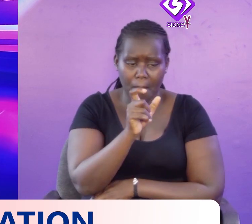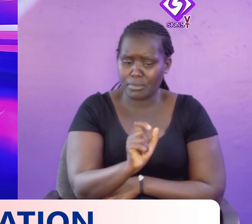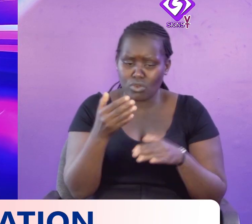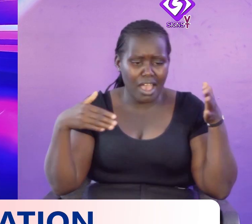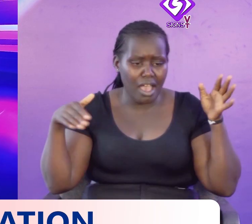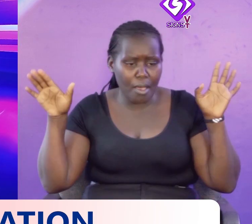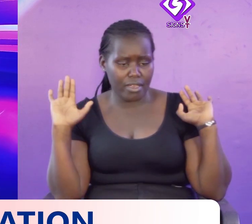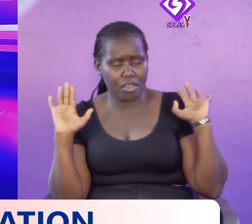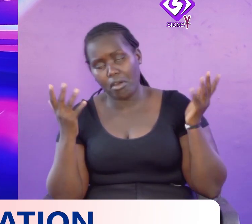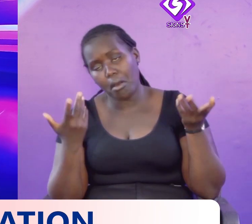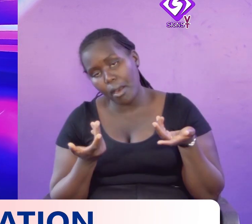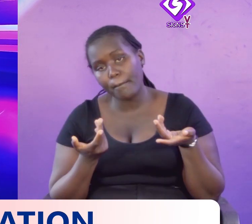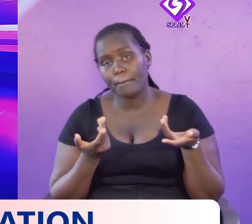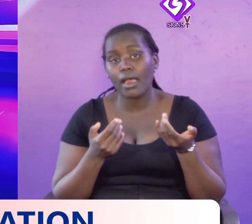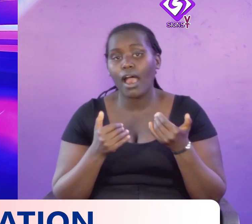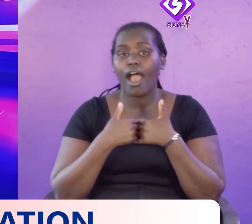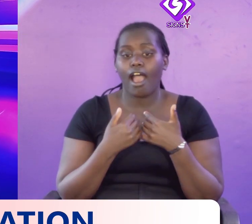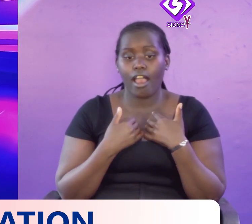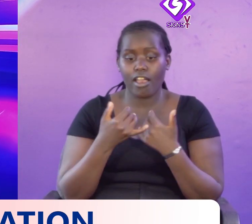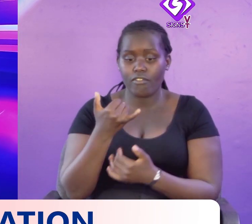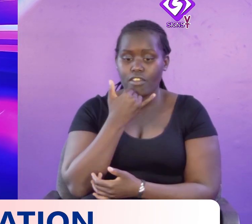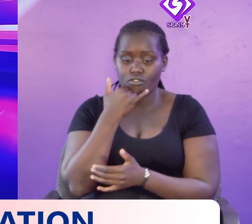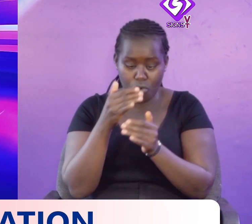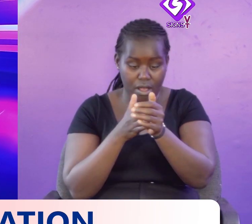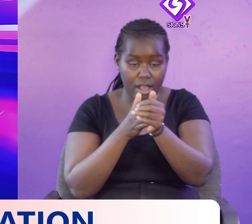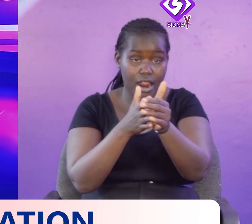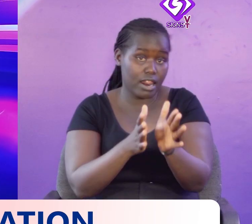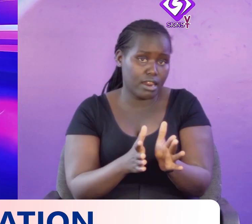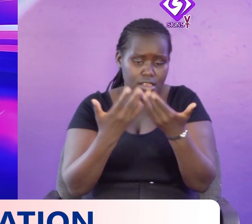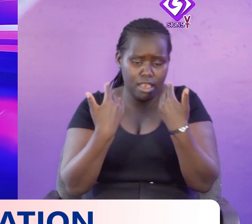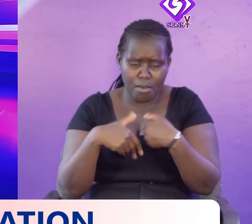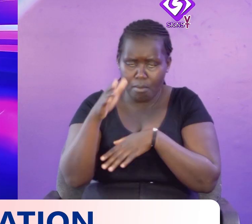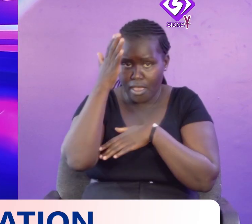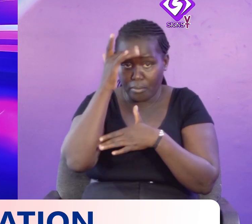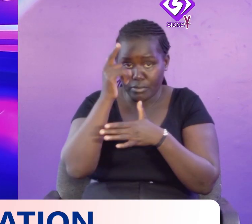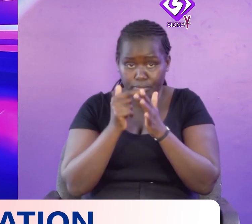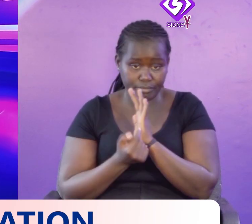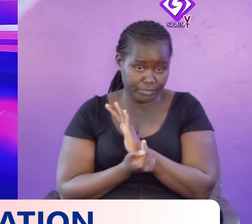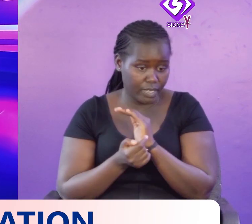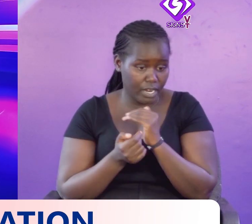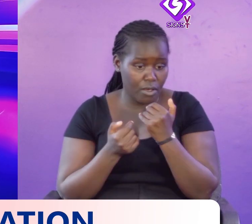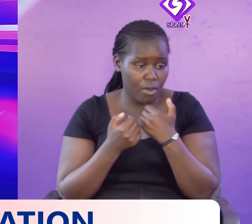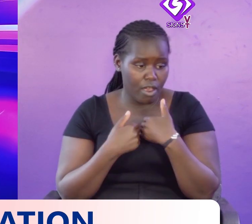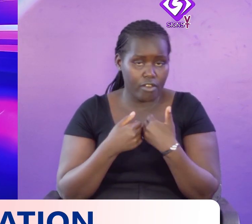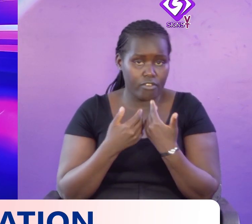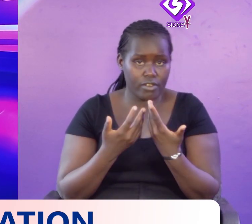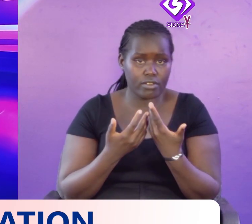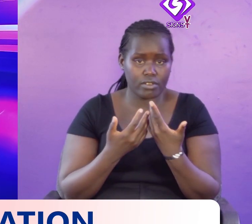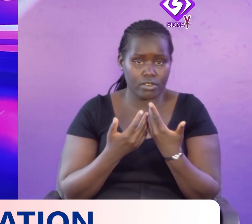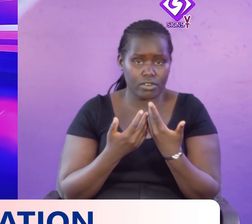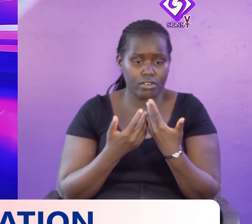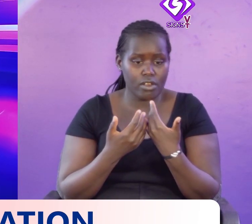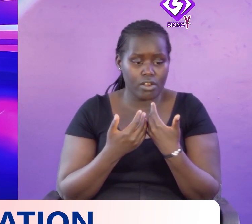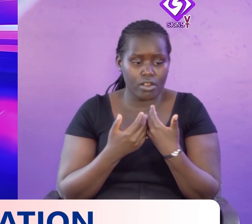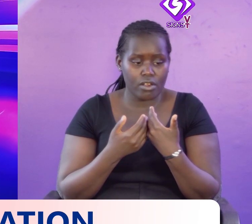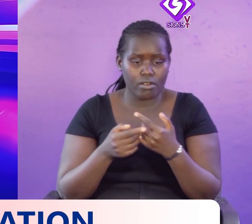Yes. And having wrong leaders. I blame the Wanjiku, I blame